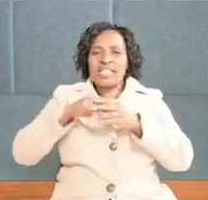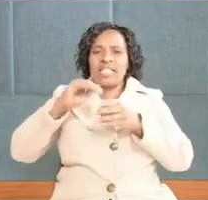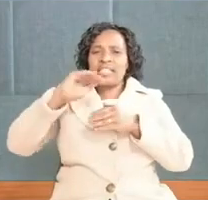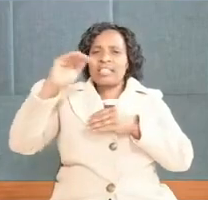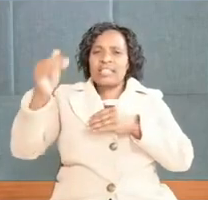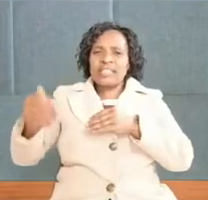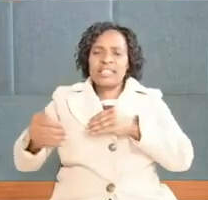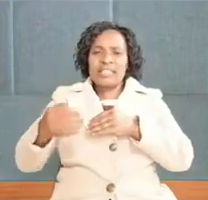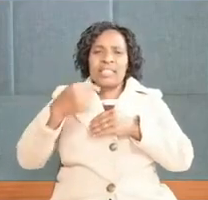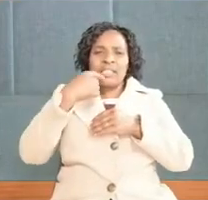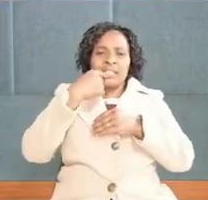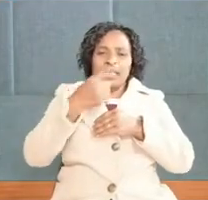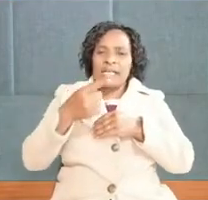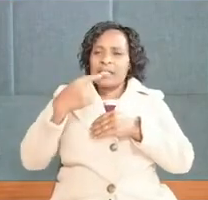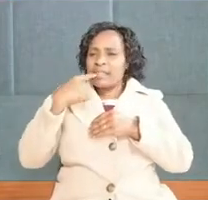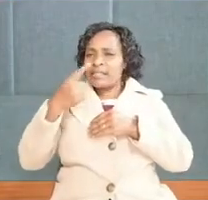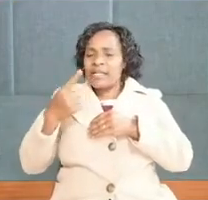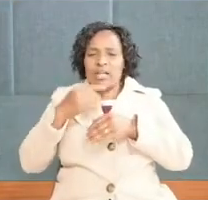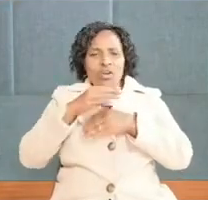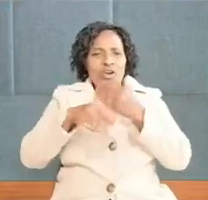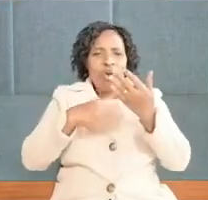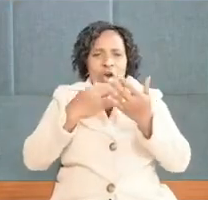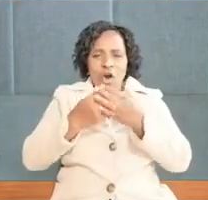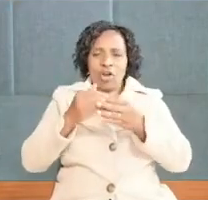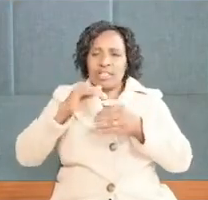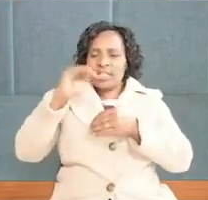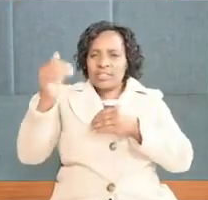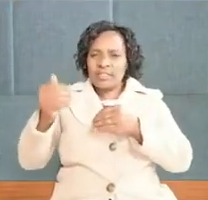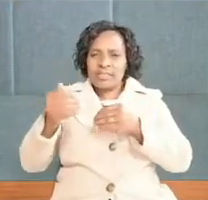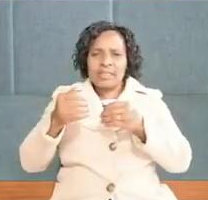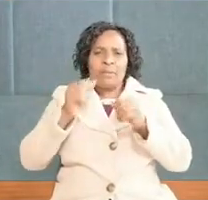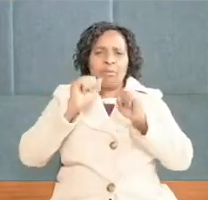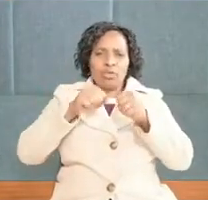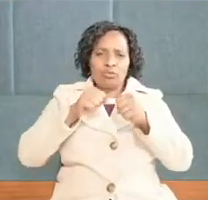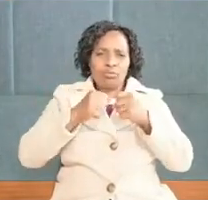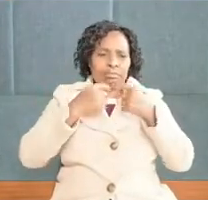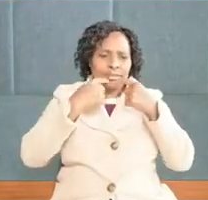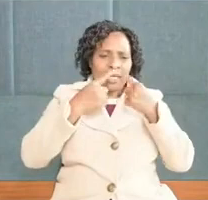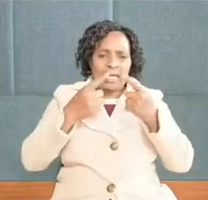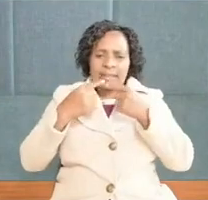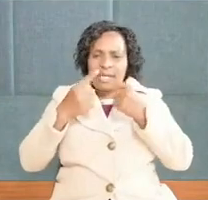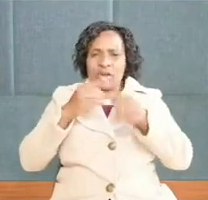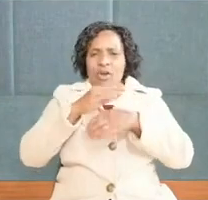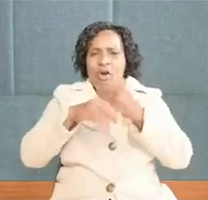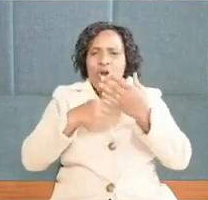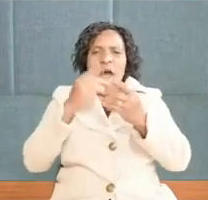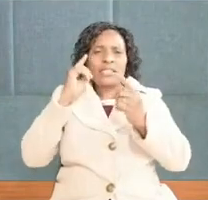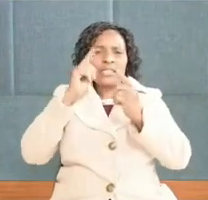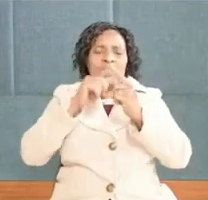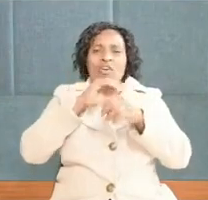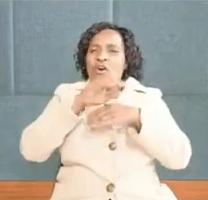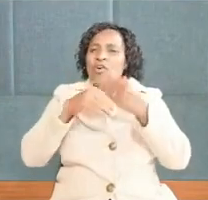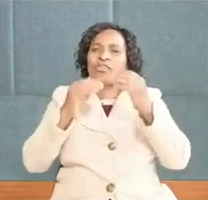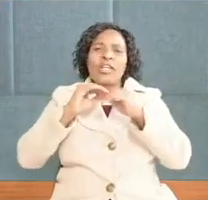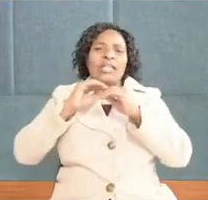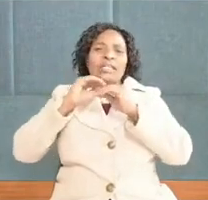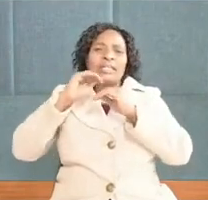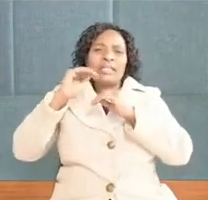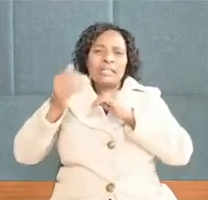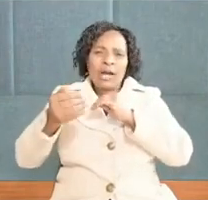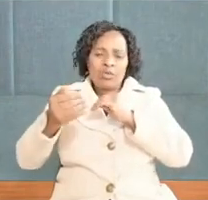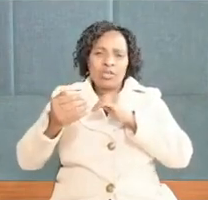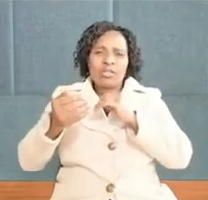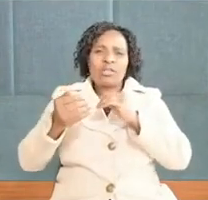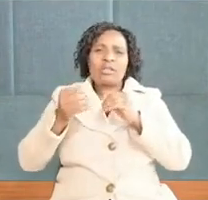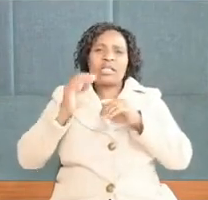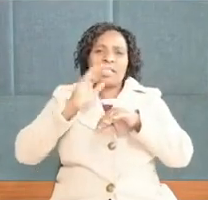told everyone in the city, who told everyone in the city, until the whole city heard the good